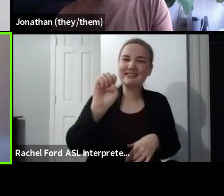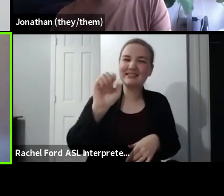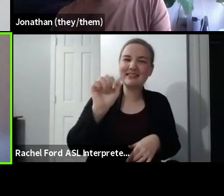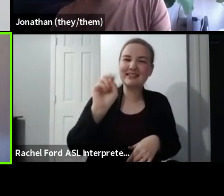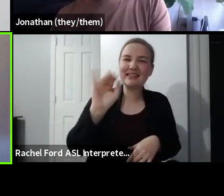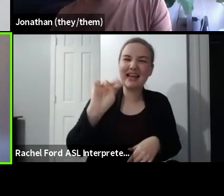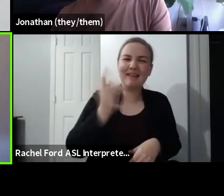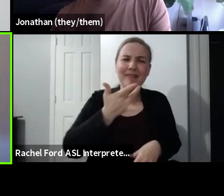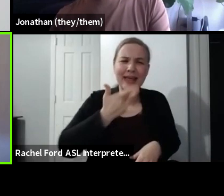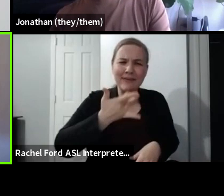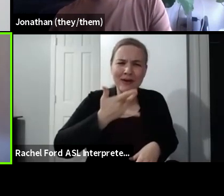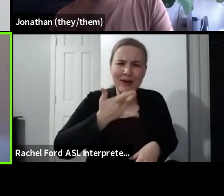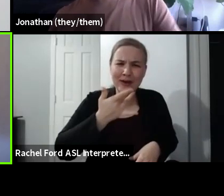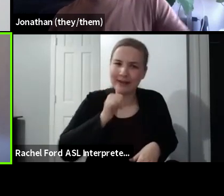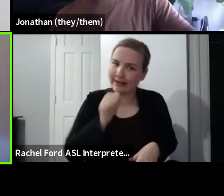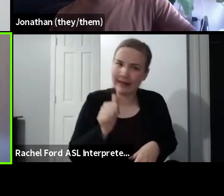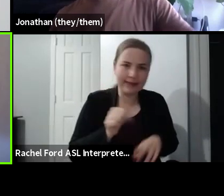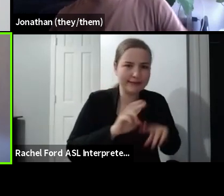yeah.